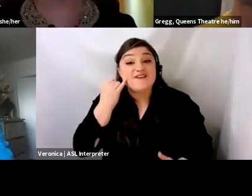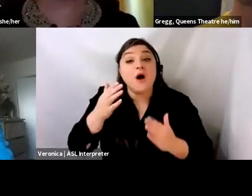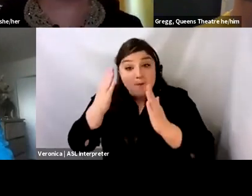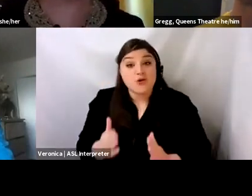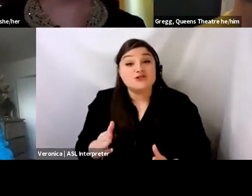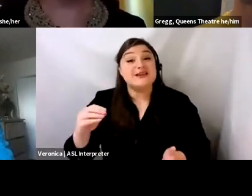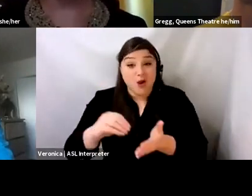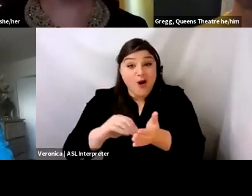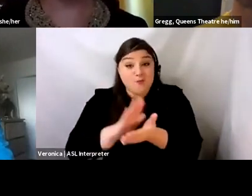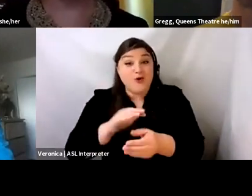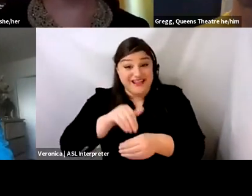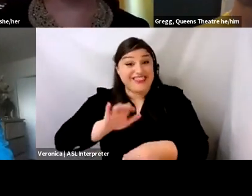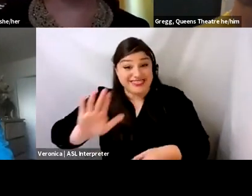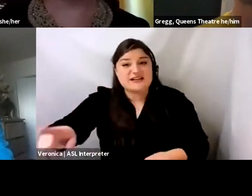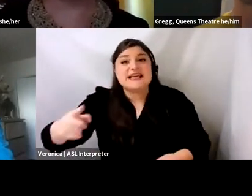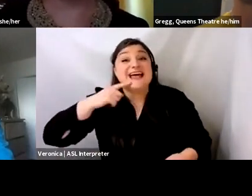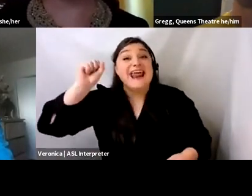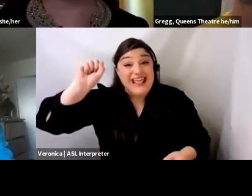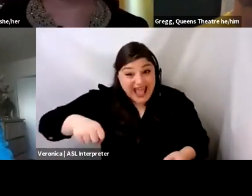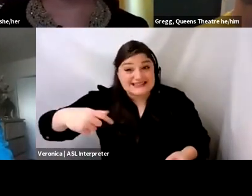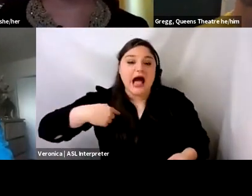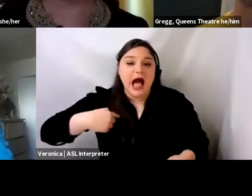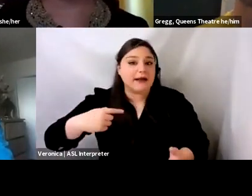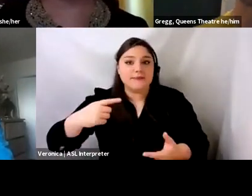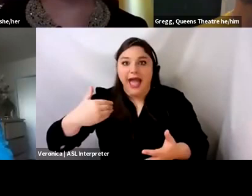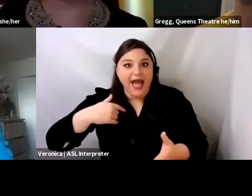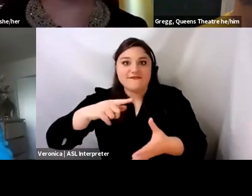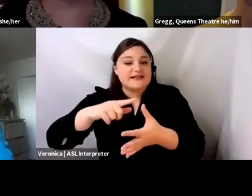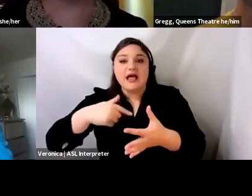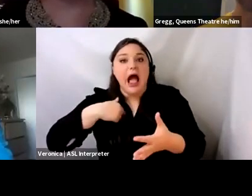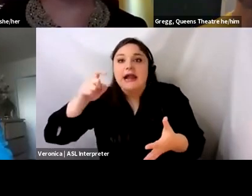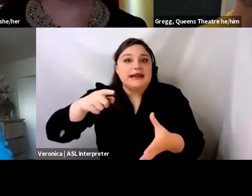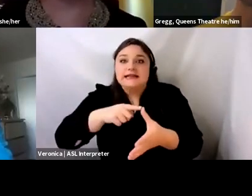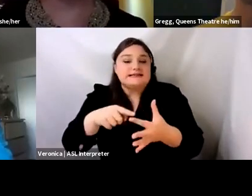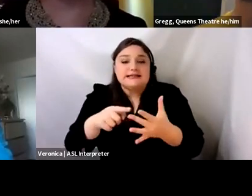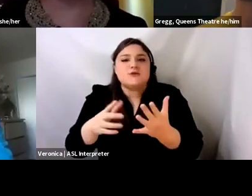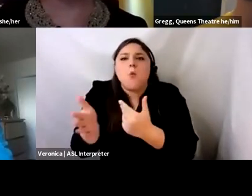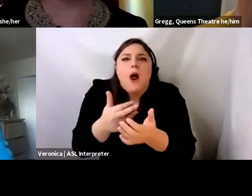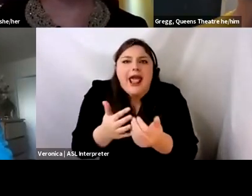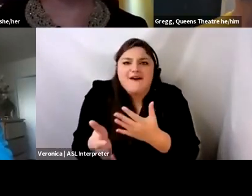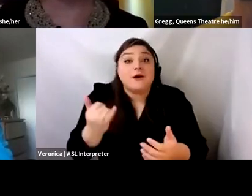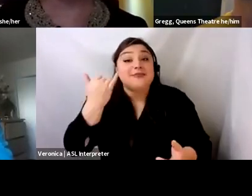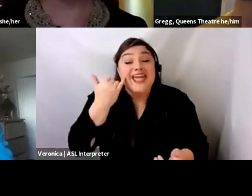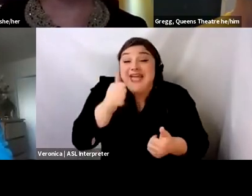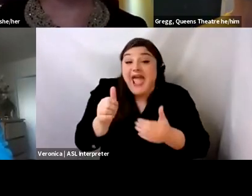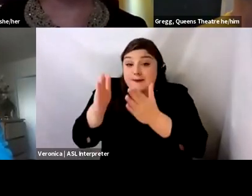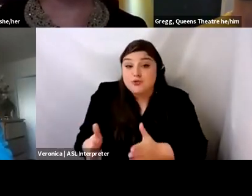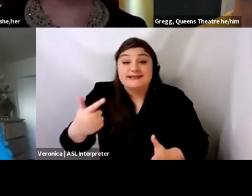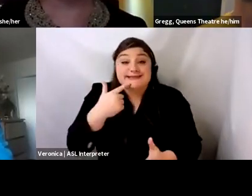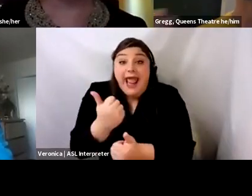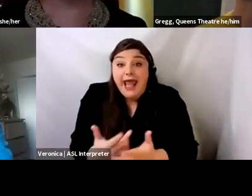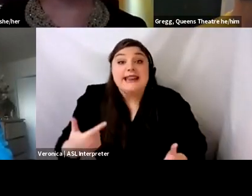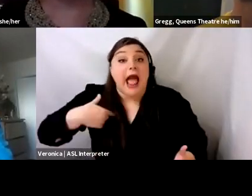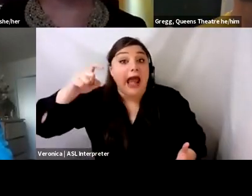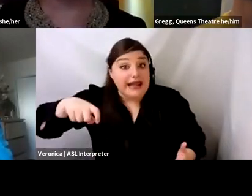just to have a personal conversation and say, what exactly do you need? Because I've found in the past, even, uh, disabled people,